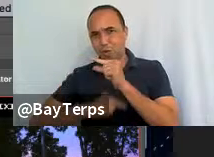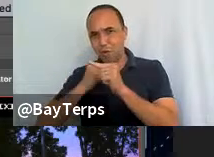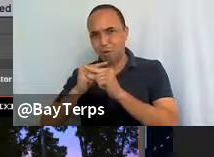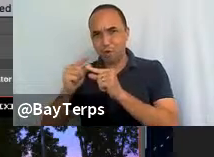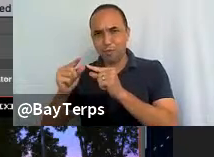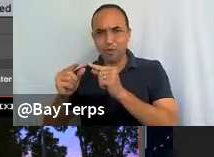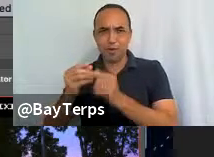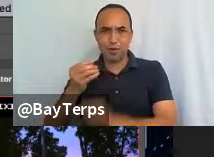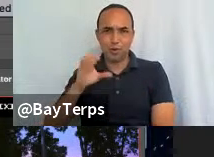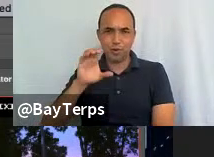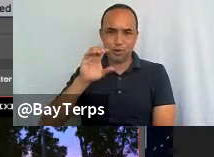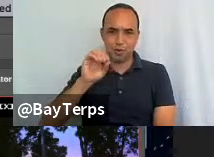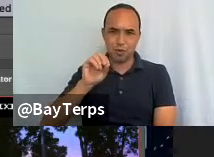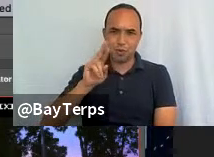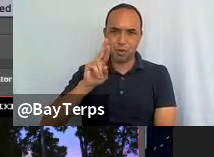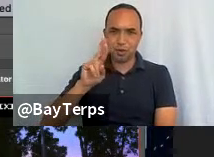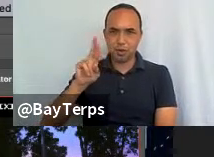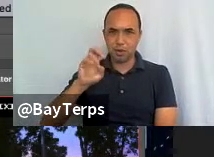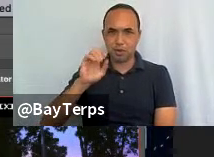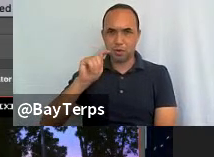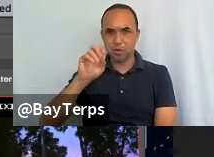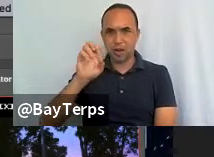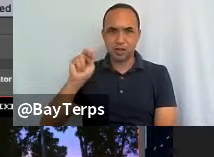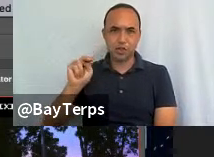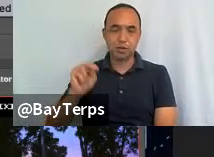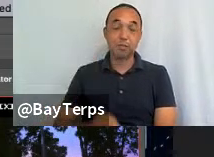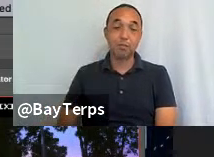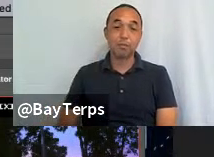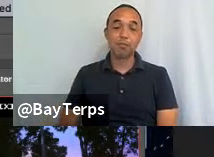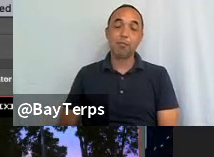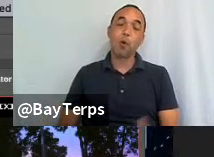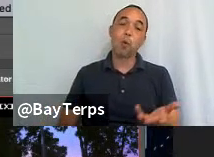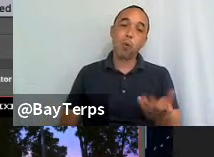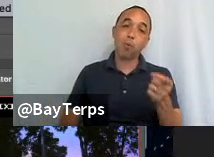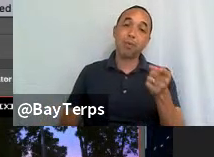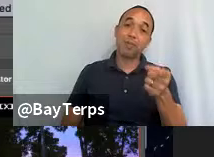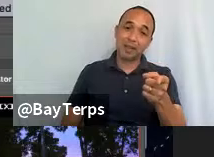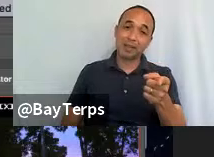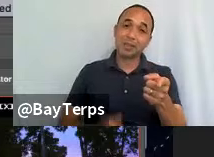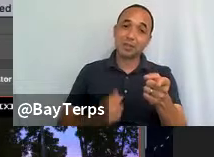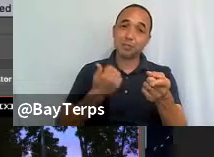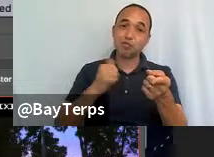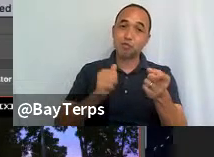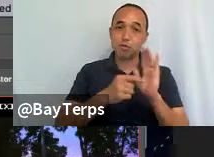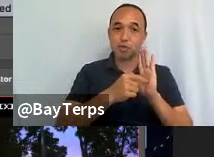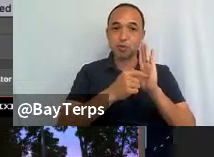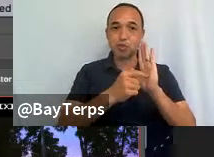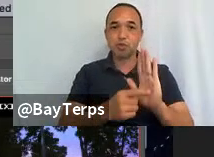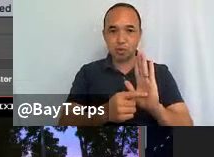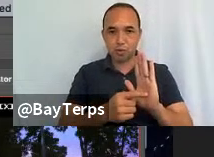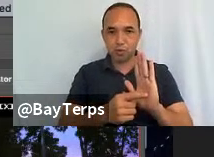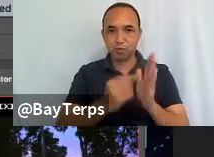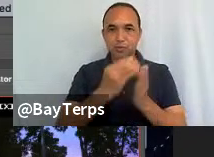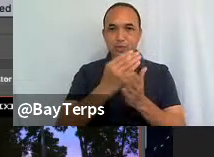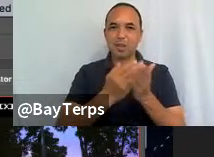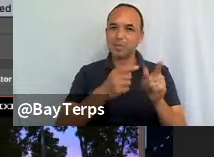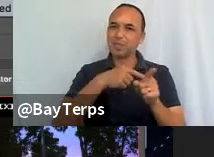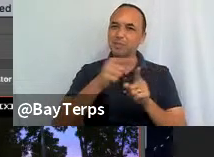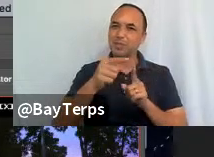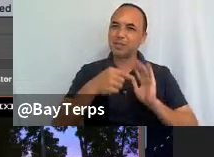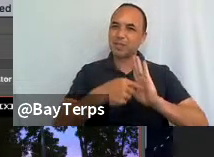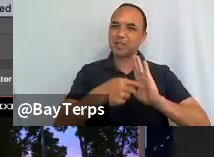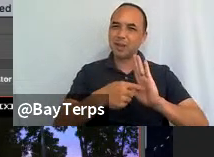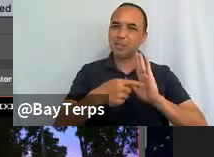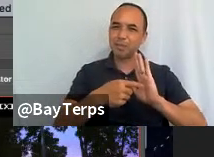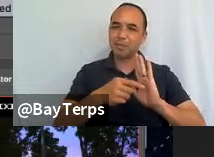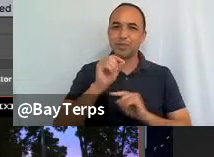This in particular, I am just trying to show you guys, a couple of specific examples